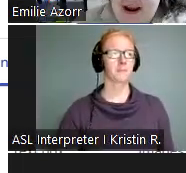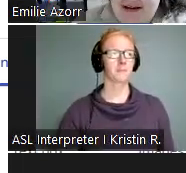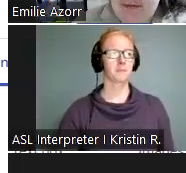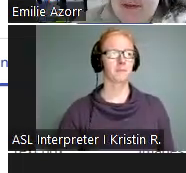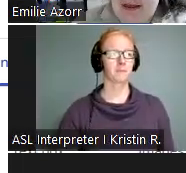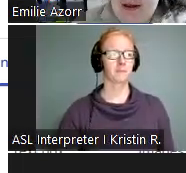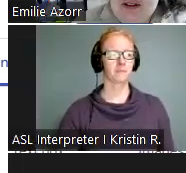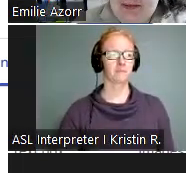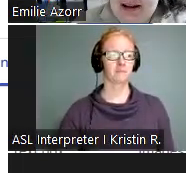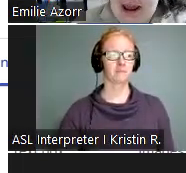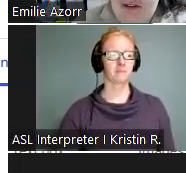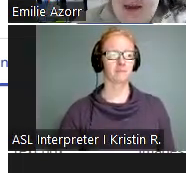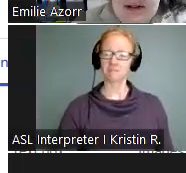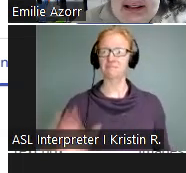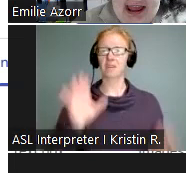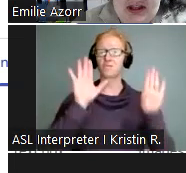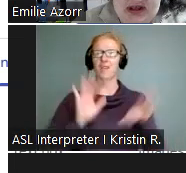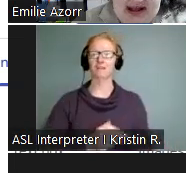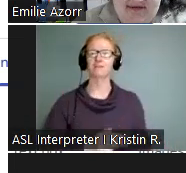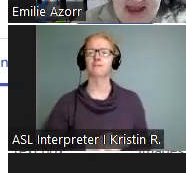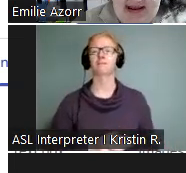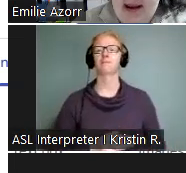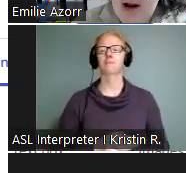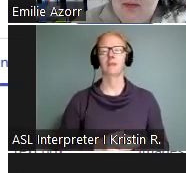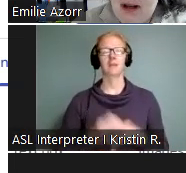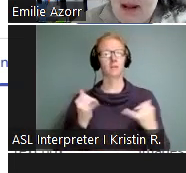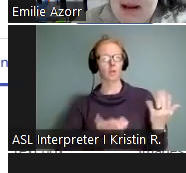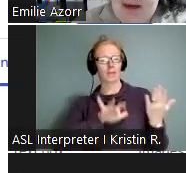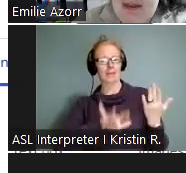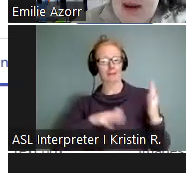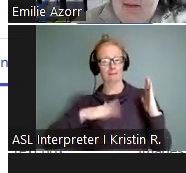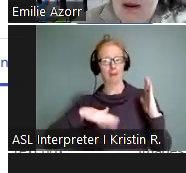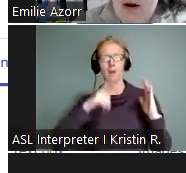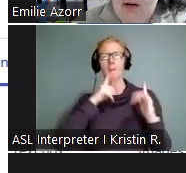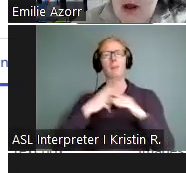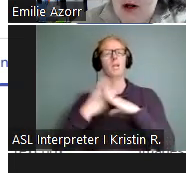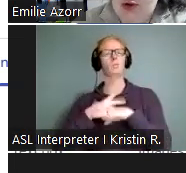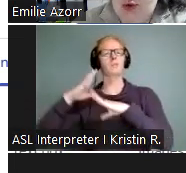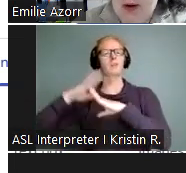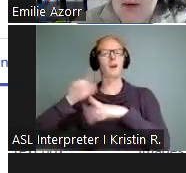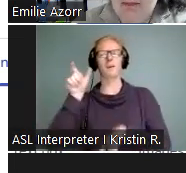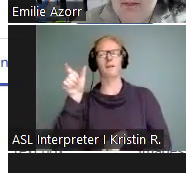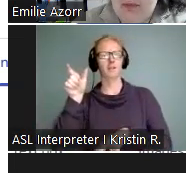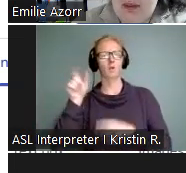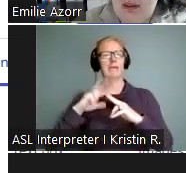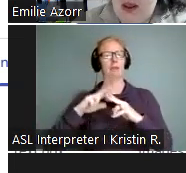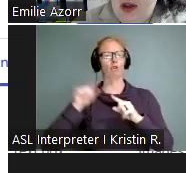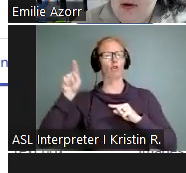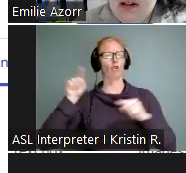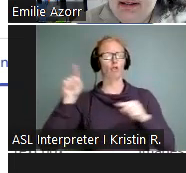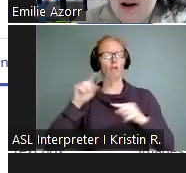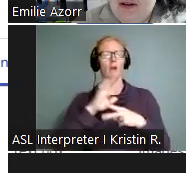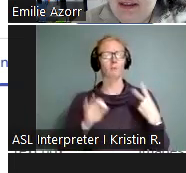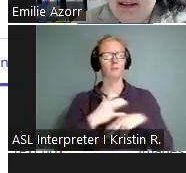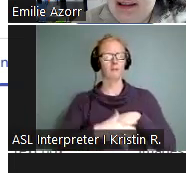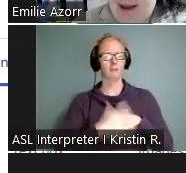All right, great. So I'm going to navigate, once again, you can navigate here, but I'm going to navigate up here on our toolbar.